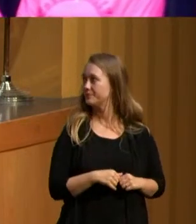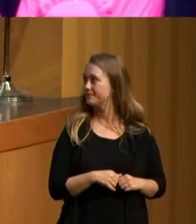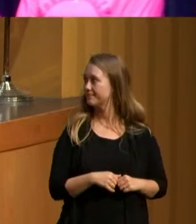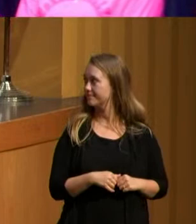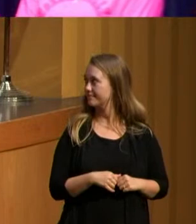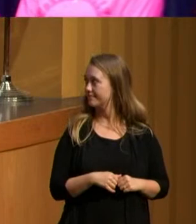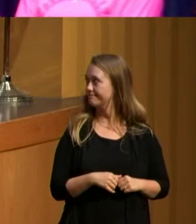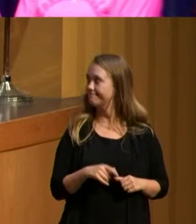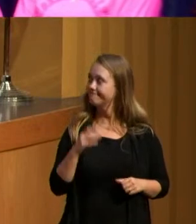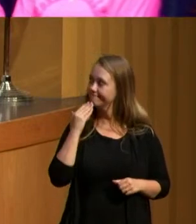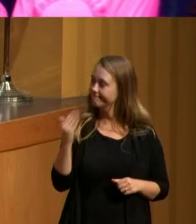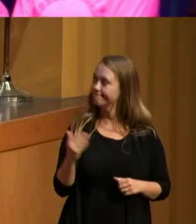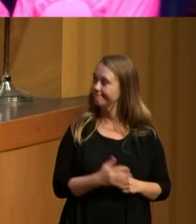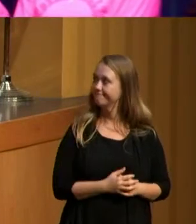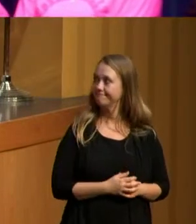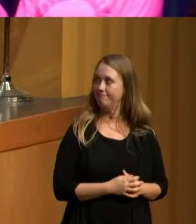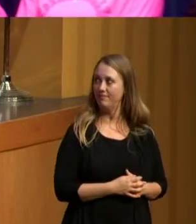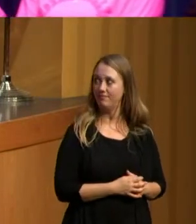thank you.